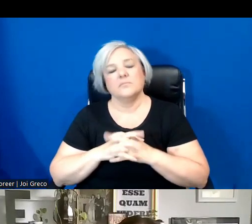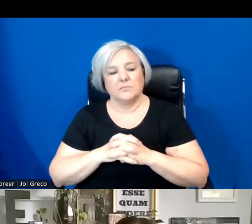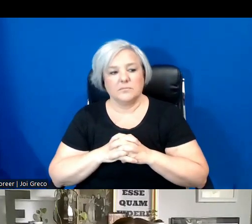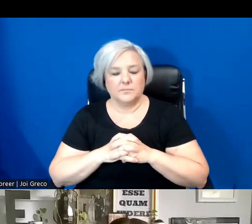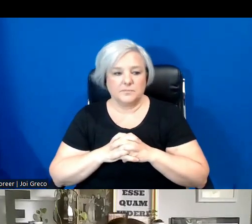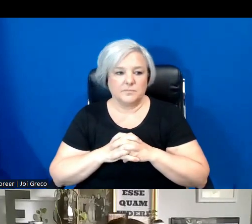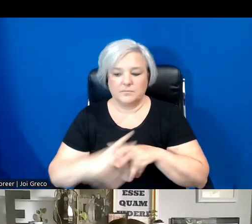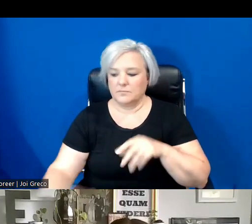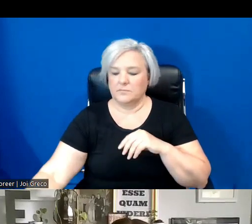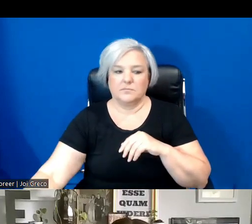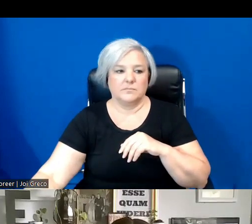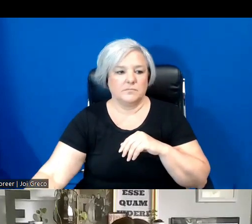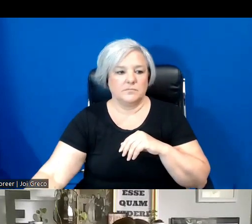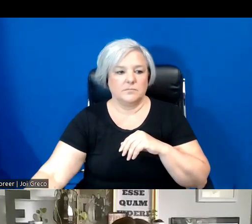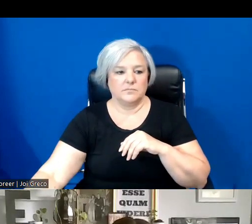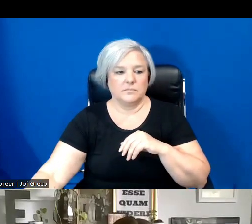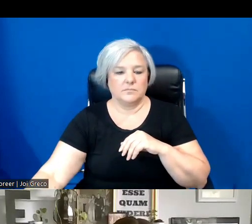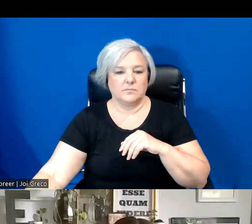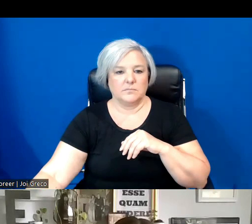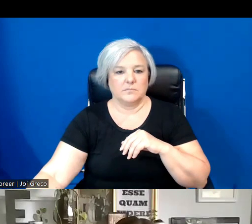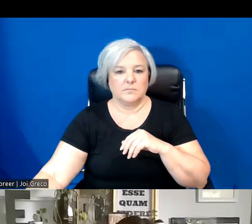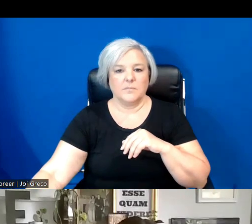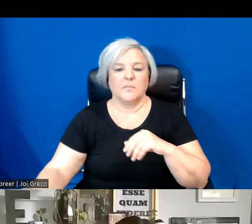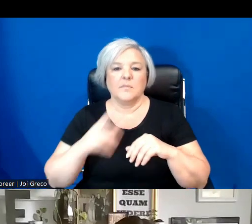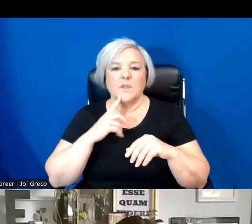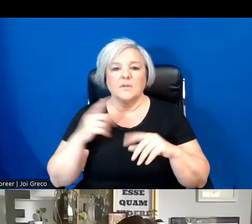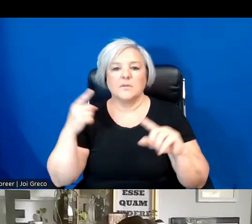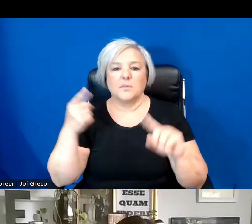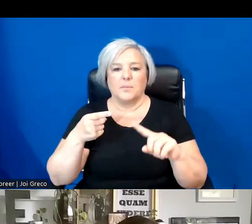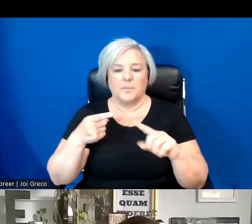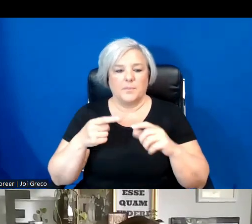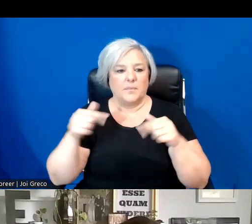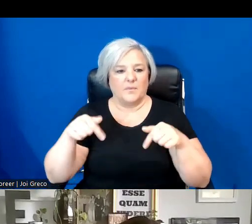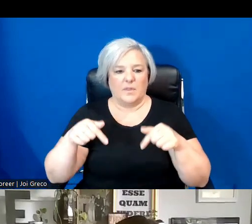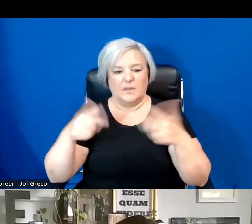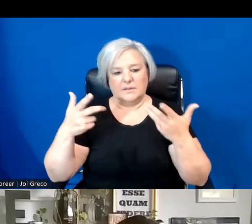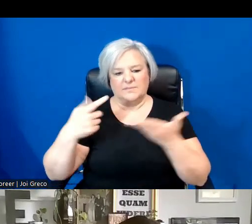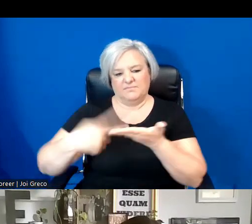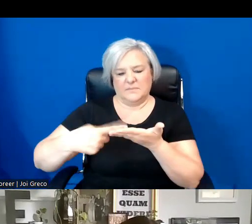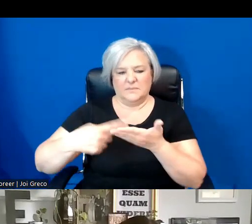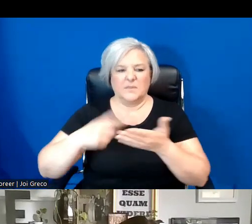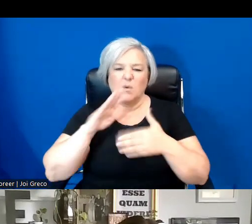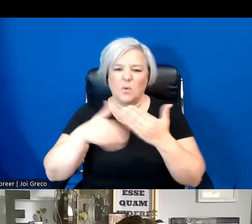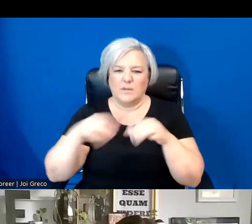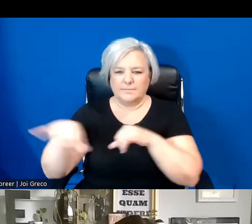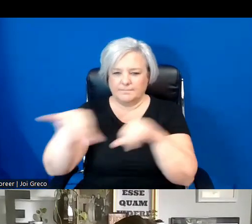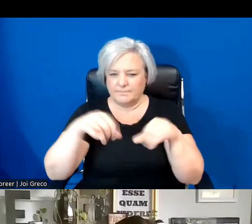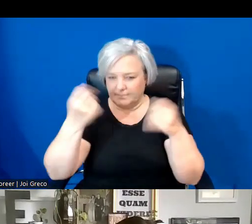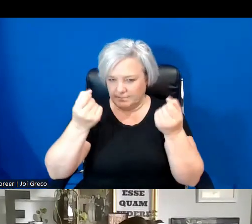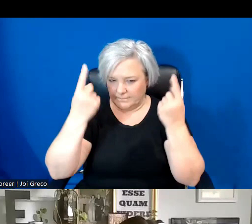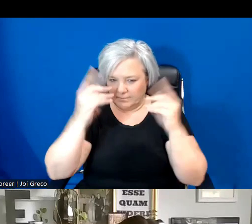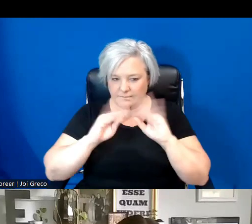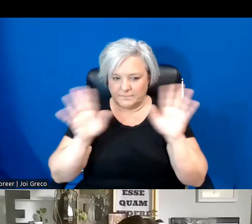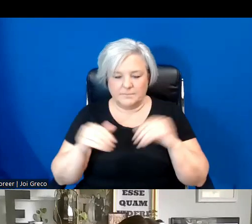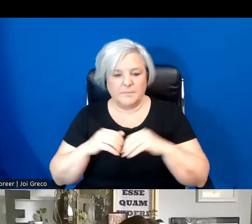Thank you. So just a few purposes and agreements as we begin this, just because I think it's nice for us all to be on the same level of